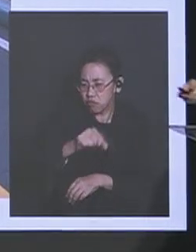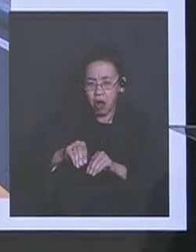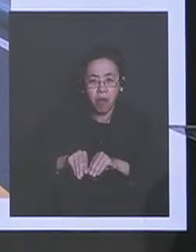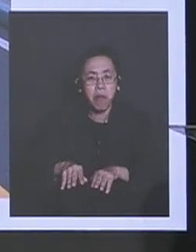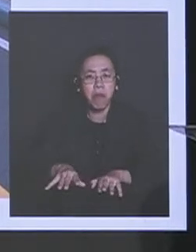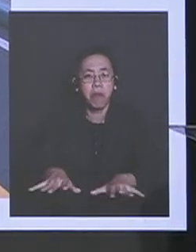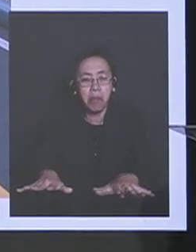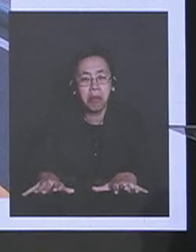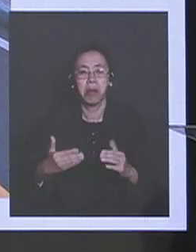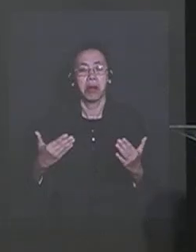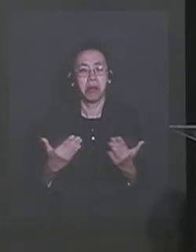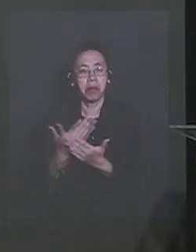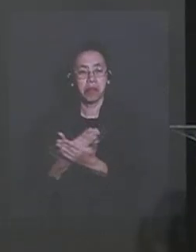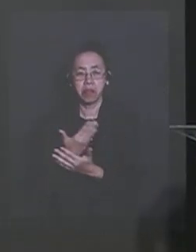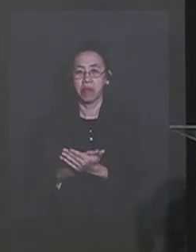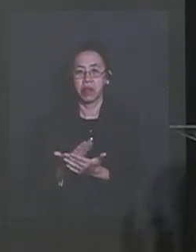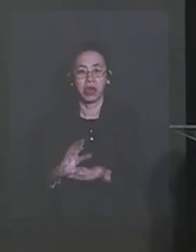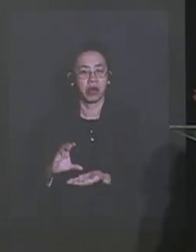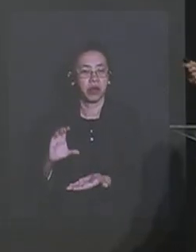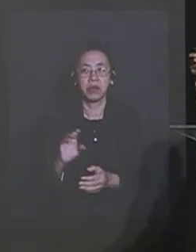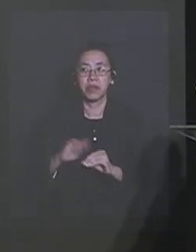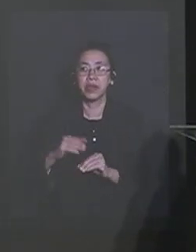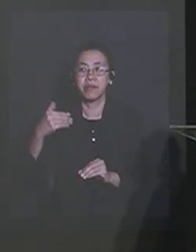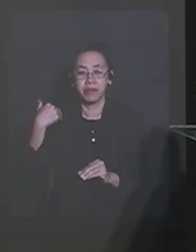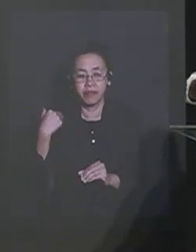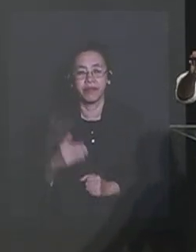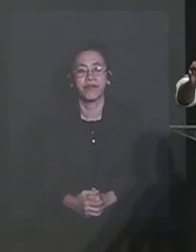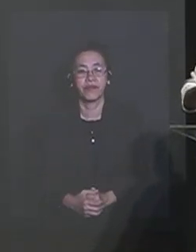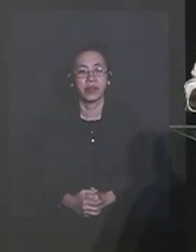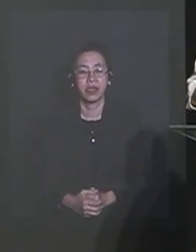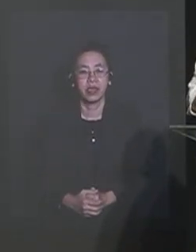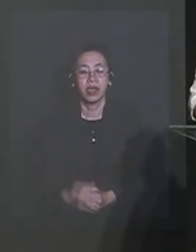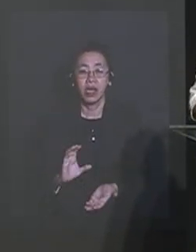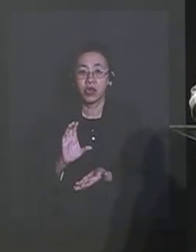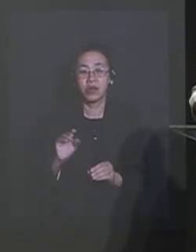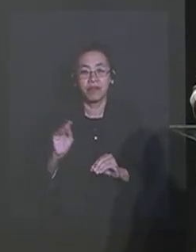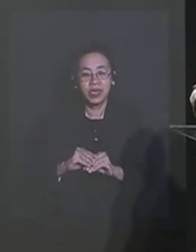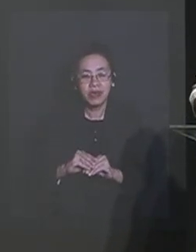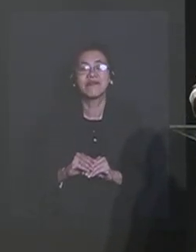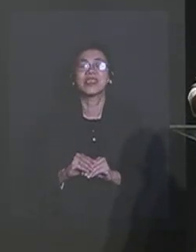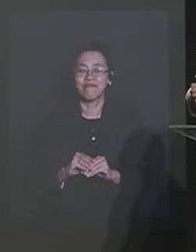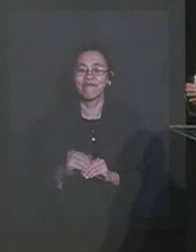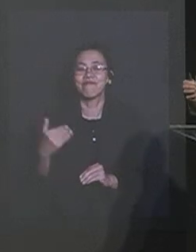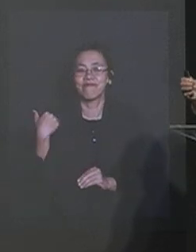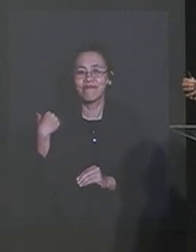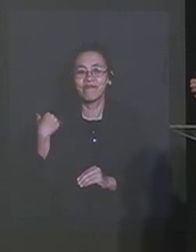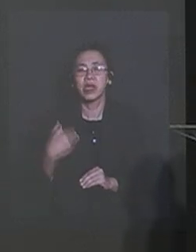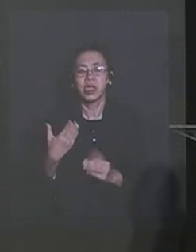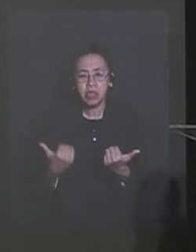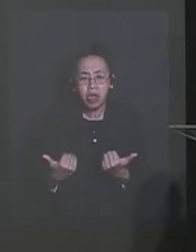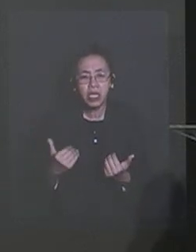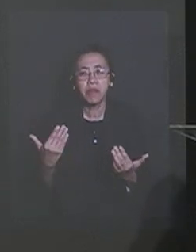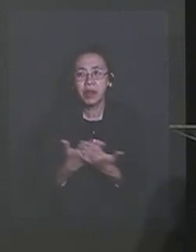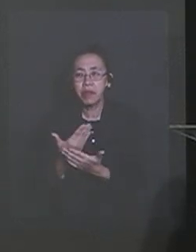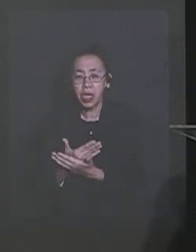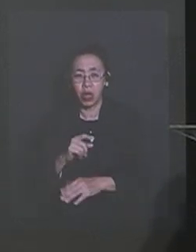life of its own. So now, I don't know where I am with time. I don't know if somebody can give me like a time check. Am